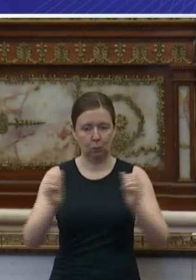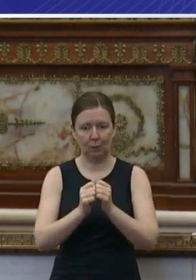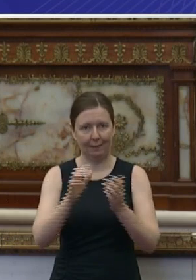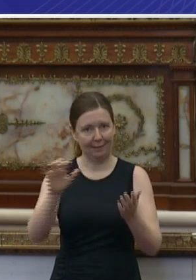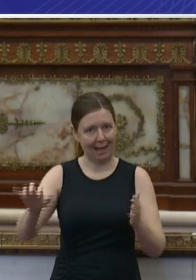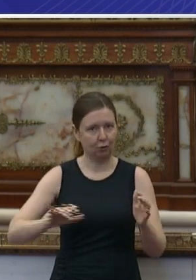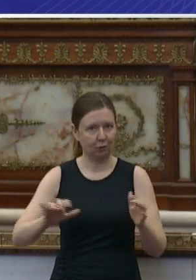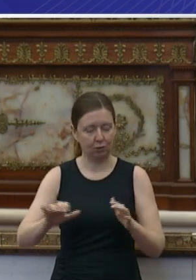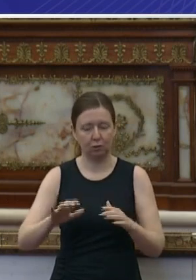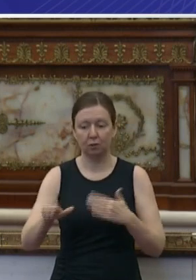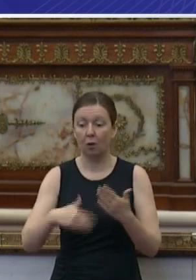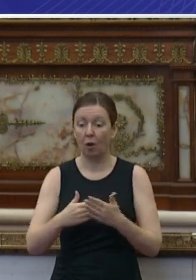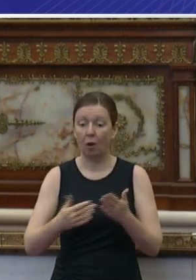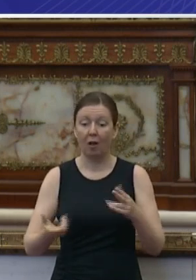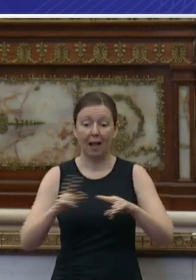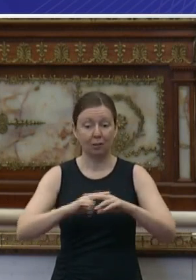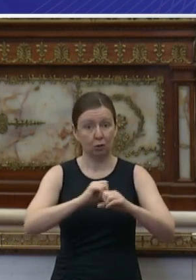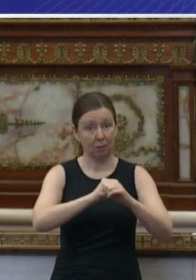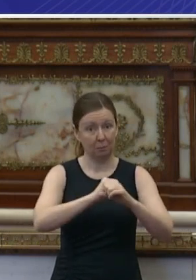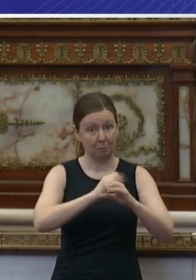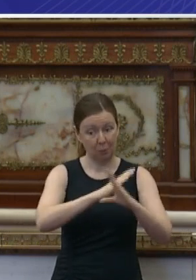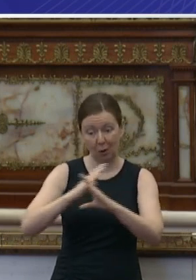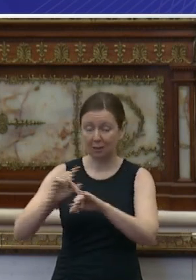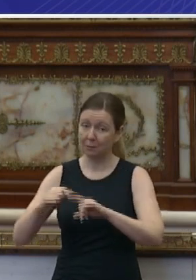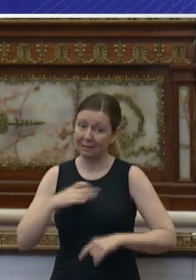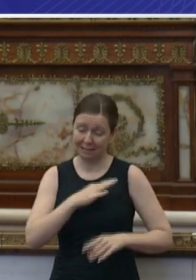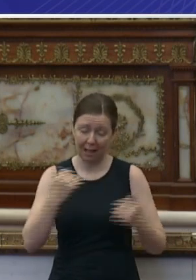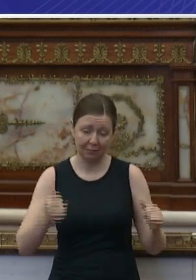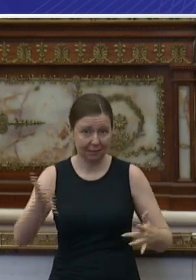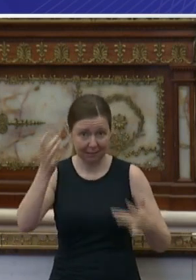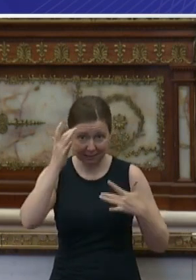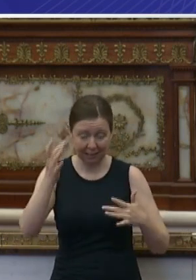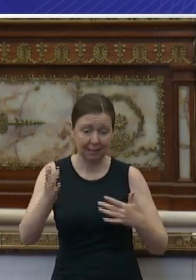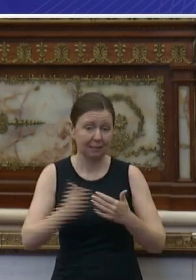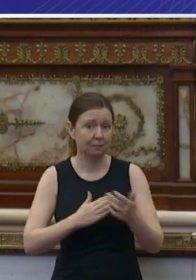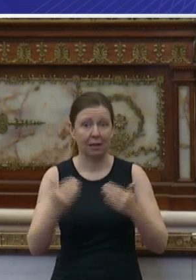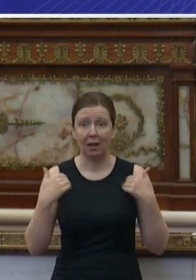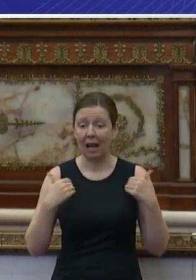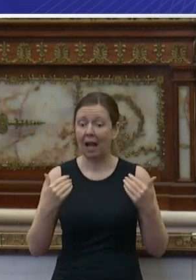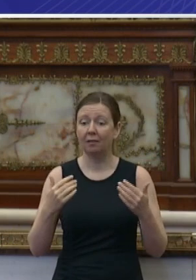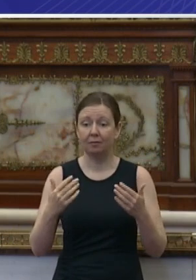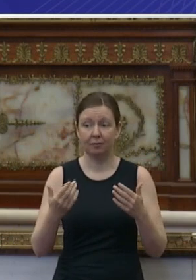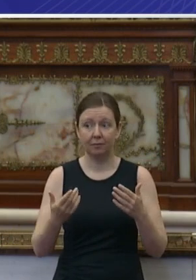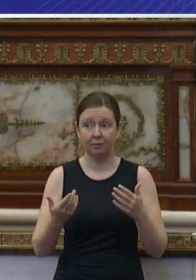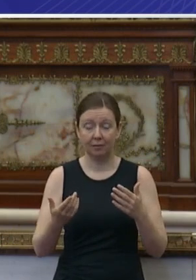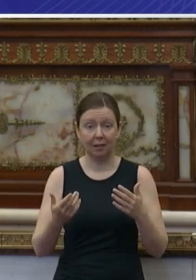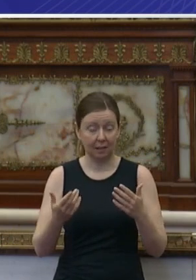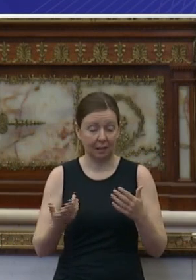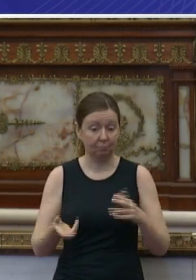all these extra precautions, staff may still get sick despite having a fairly generous paid time